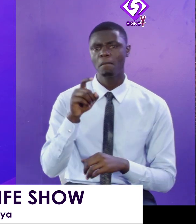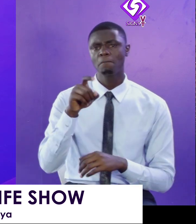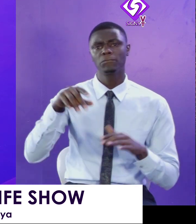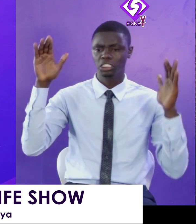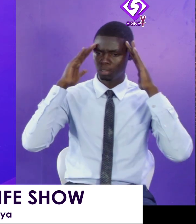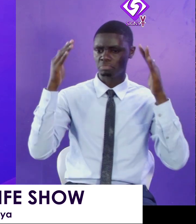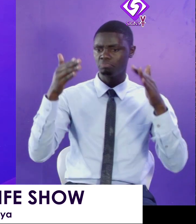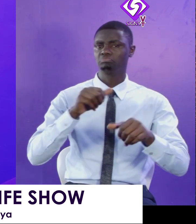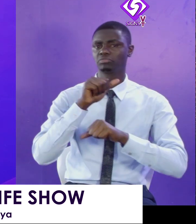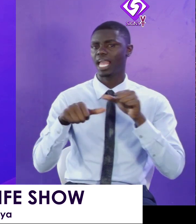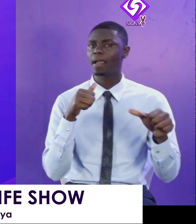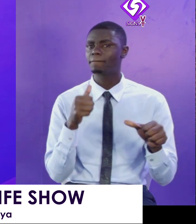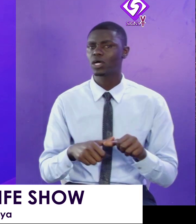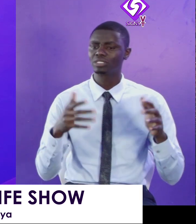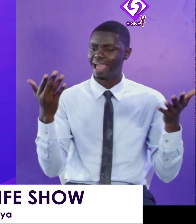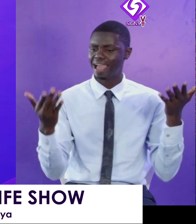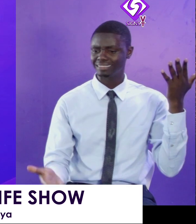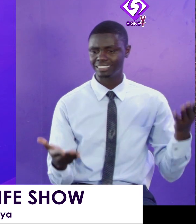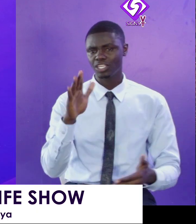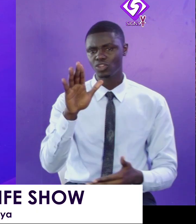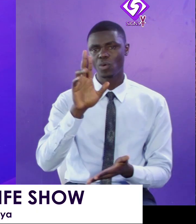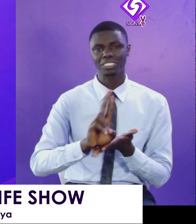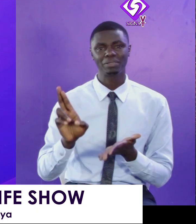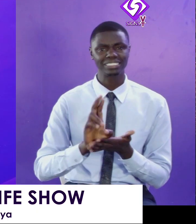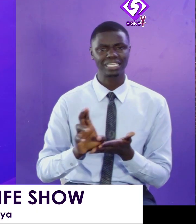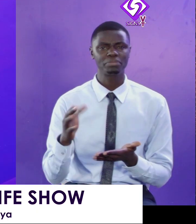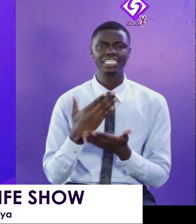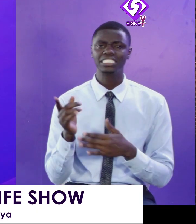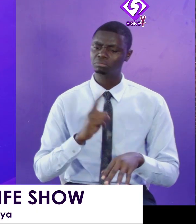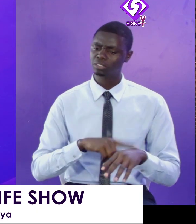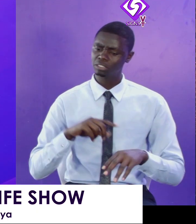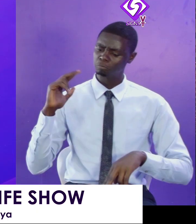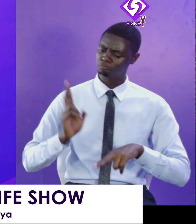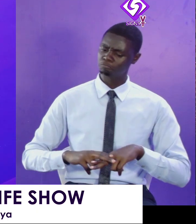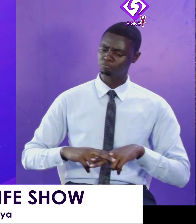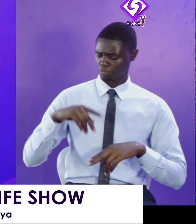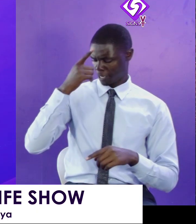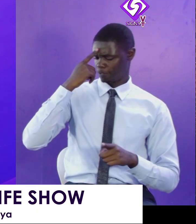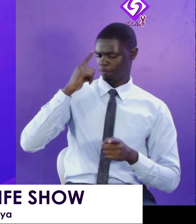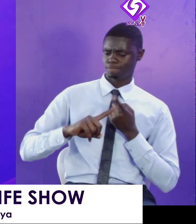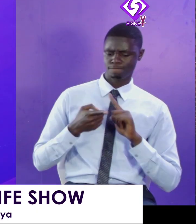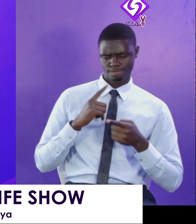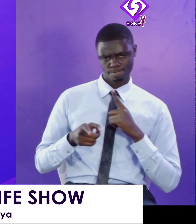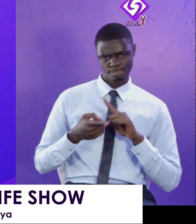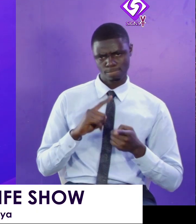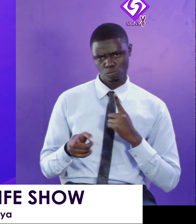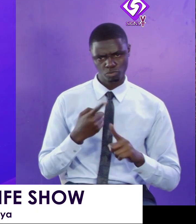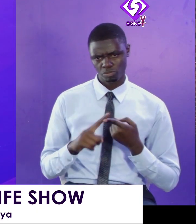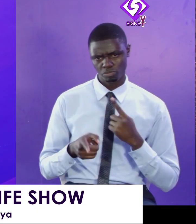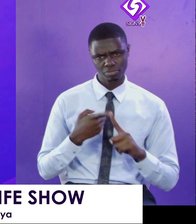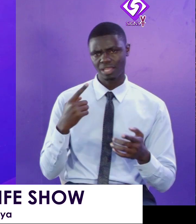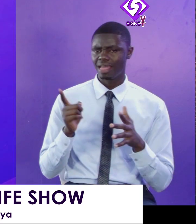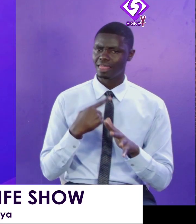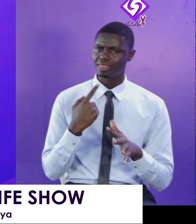deliberate about assessing your expenditures. Sometimes just sit down and take stock of how